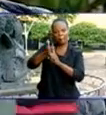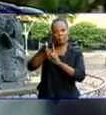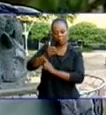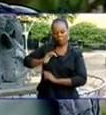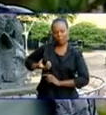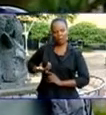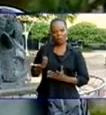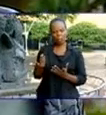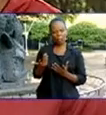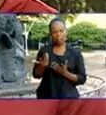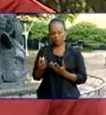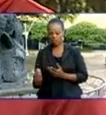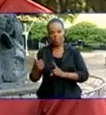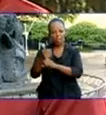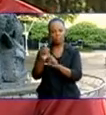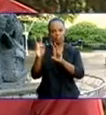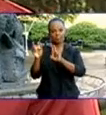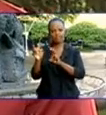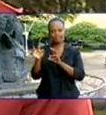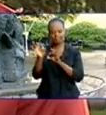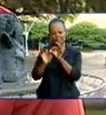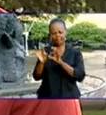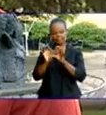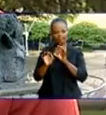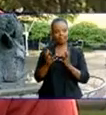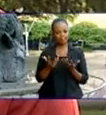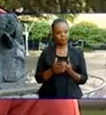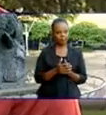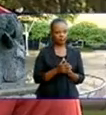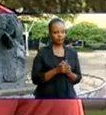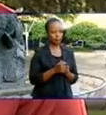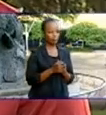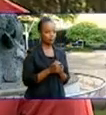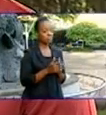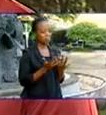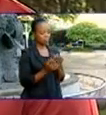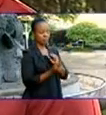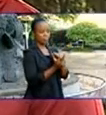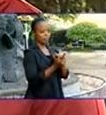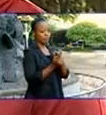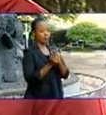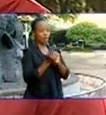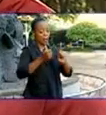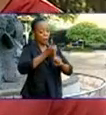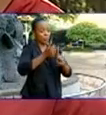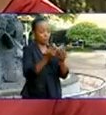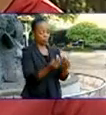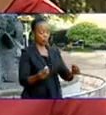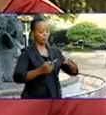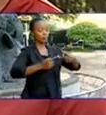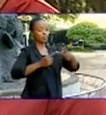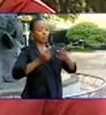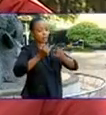we looking at? Okay. We normally get cases of child abuse, sexual abuse,